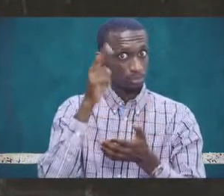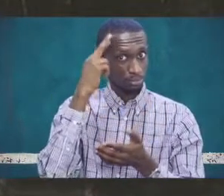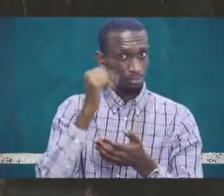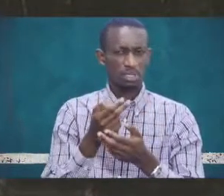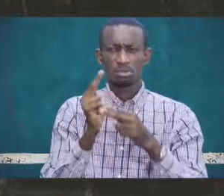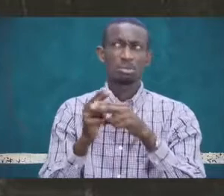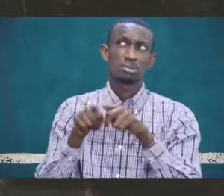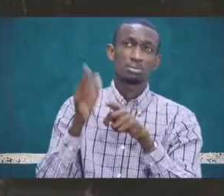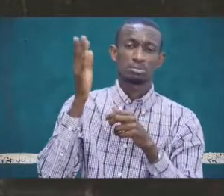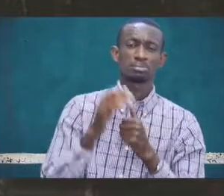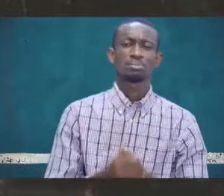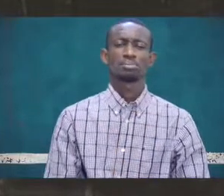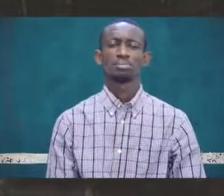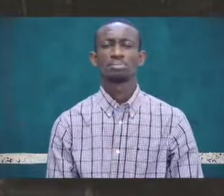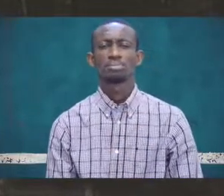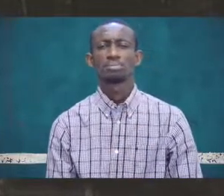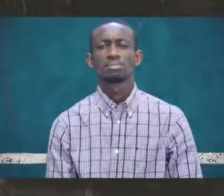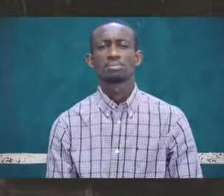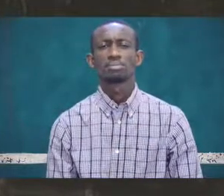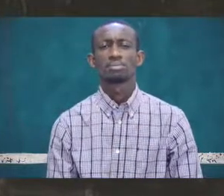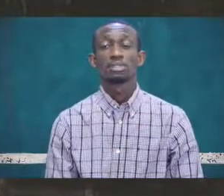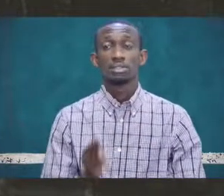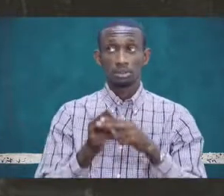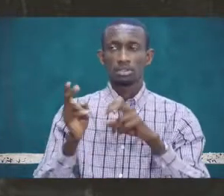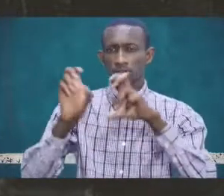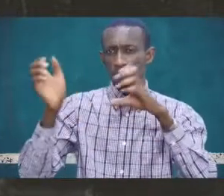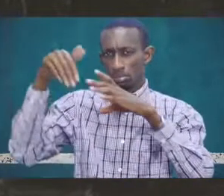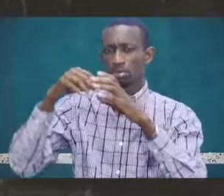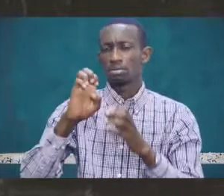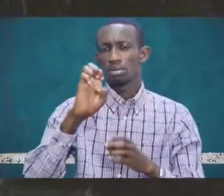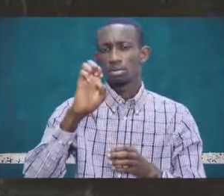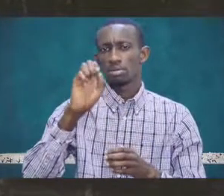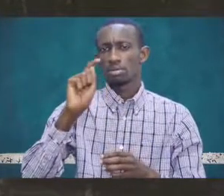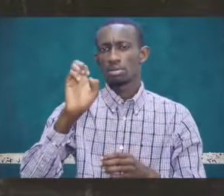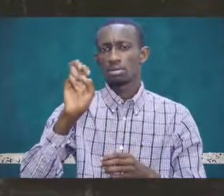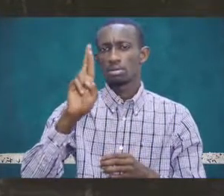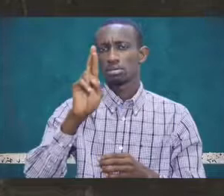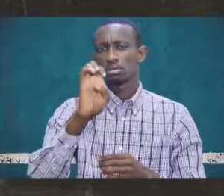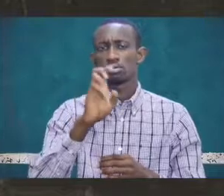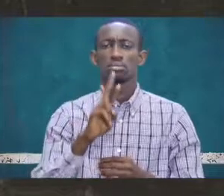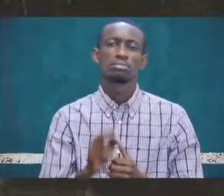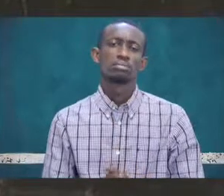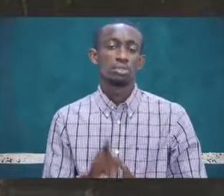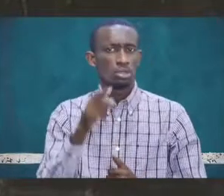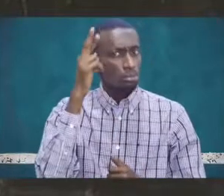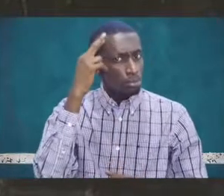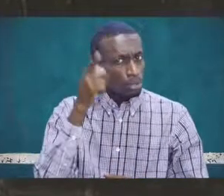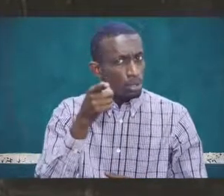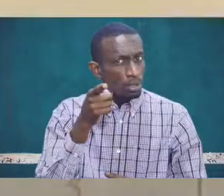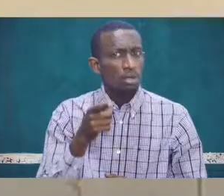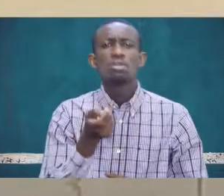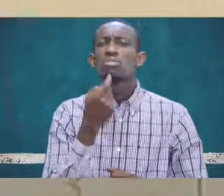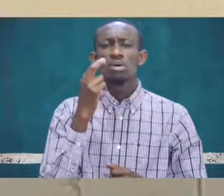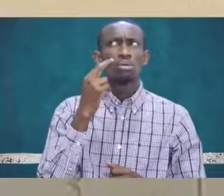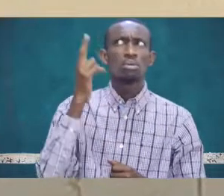of that compound that is formed, which is an ester. Then we can look at remember we said we have to look at